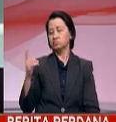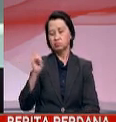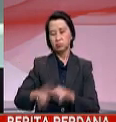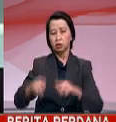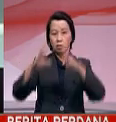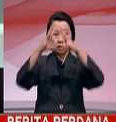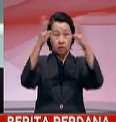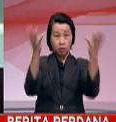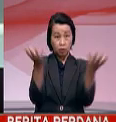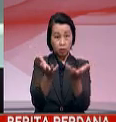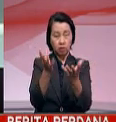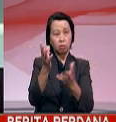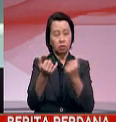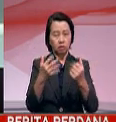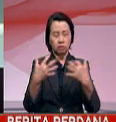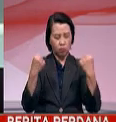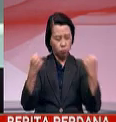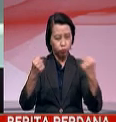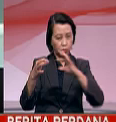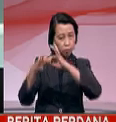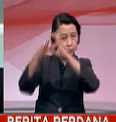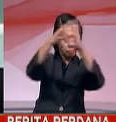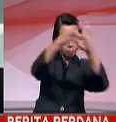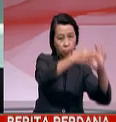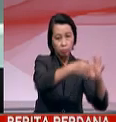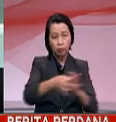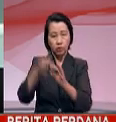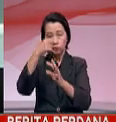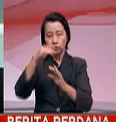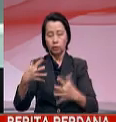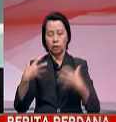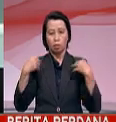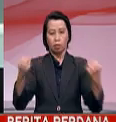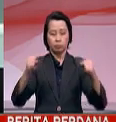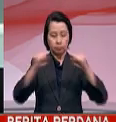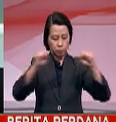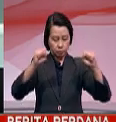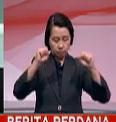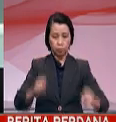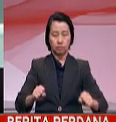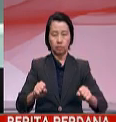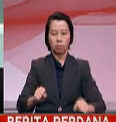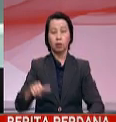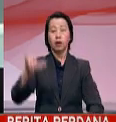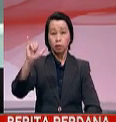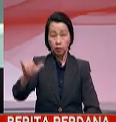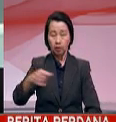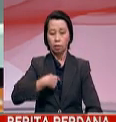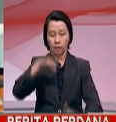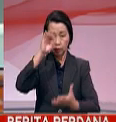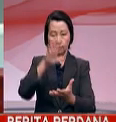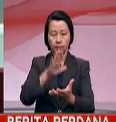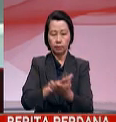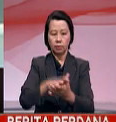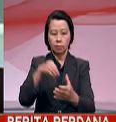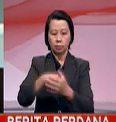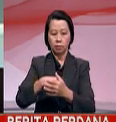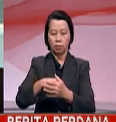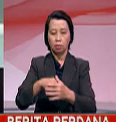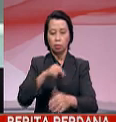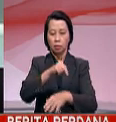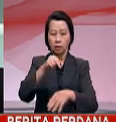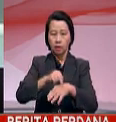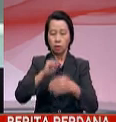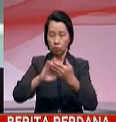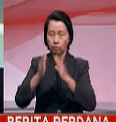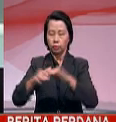the world is only as strong as our weakest health system. Yes, I do believe the international community could have